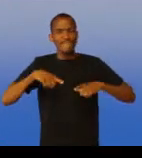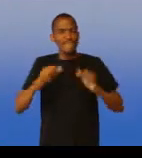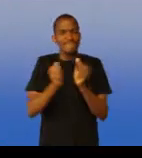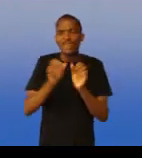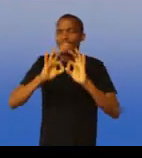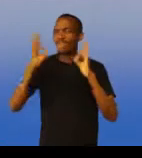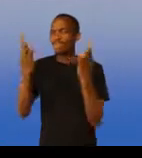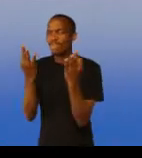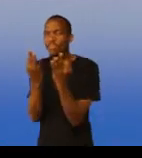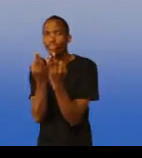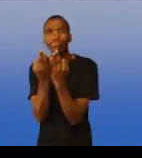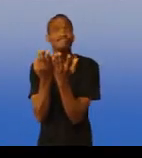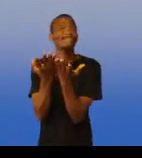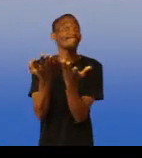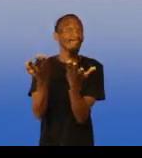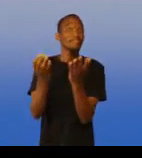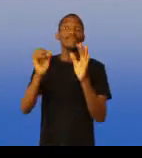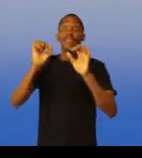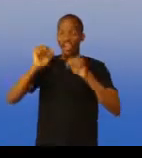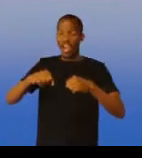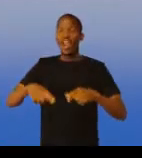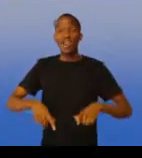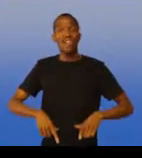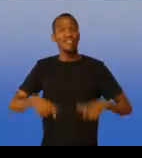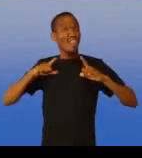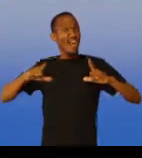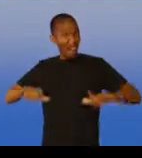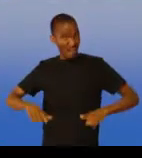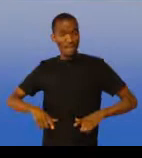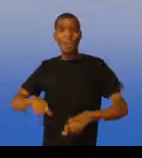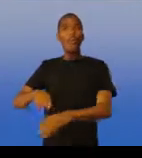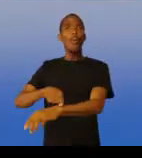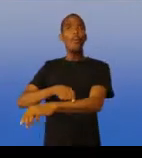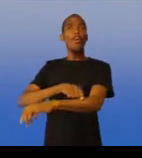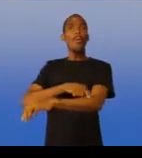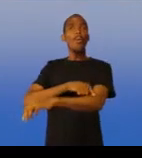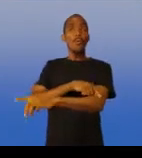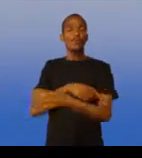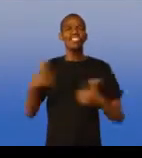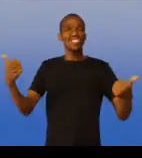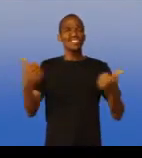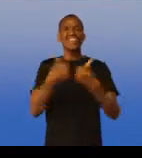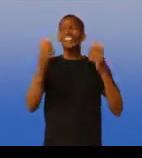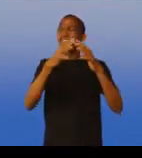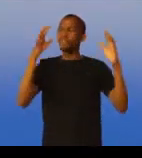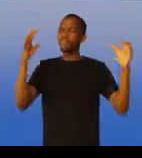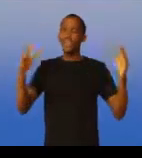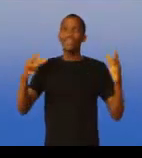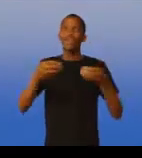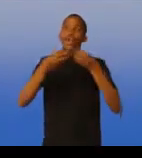family. They're able to live much longer. The biggest challenge is losing my loved ones,